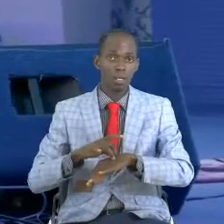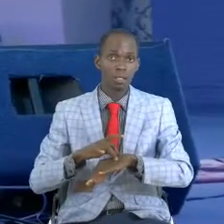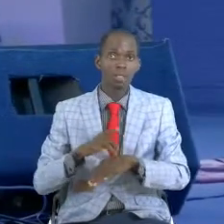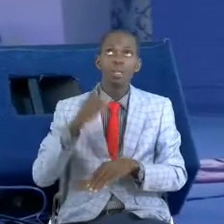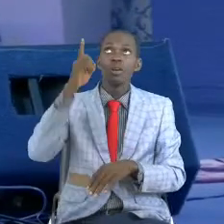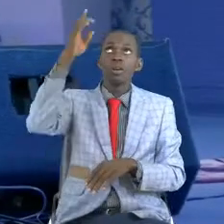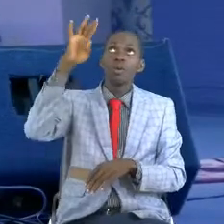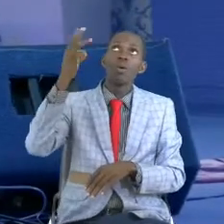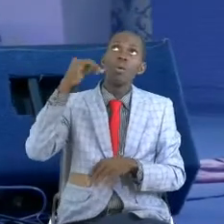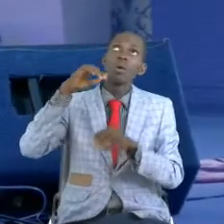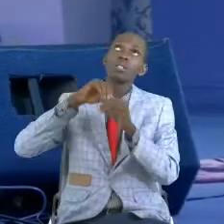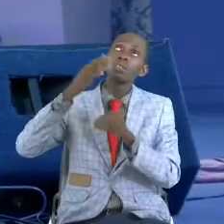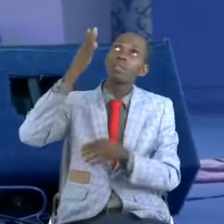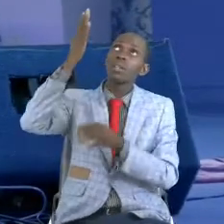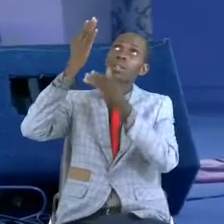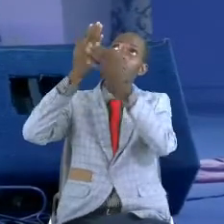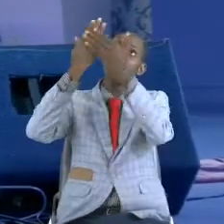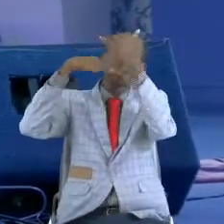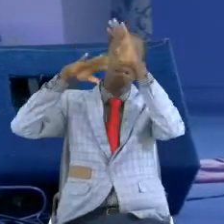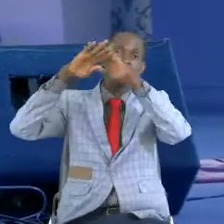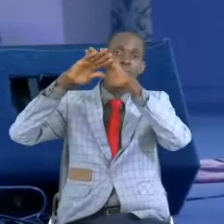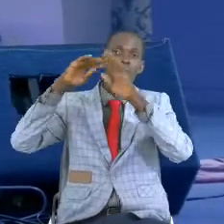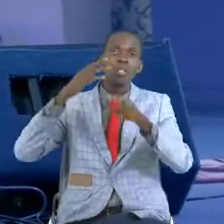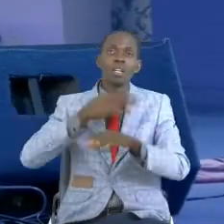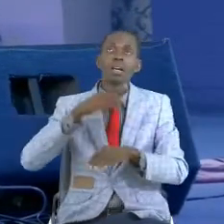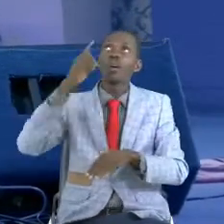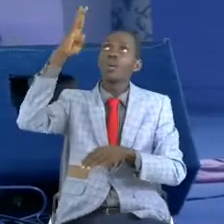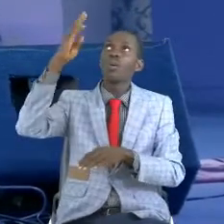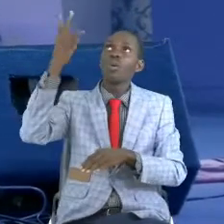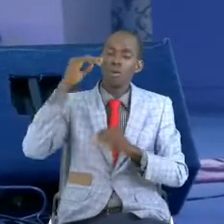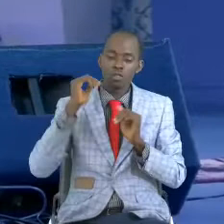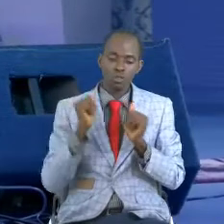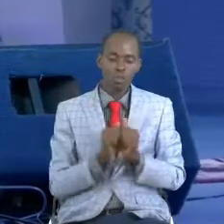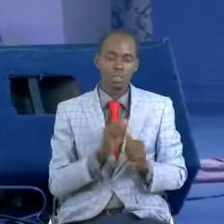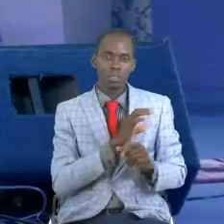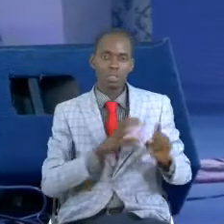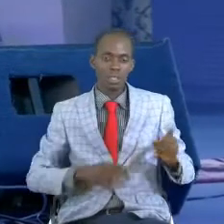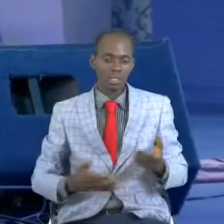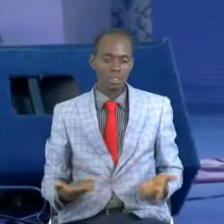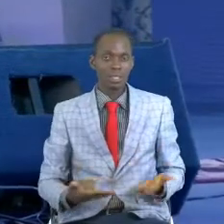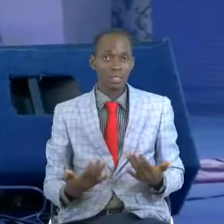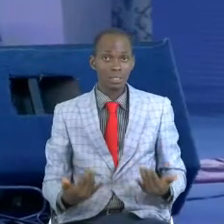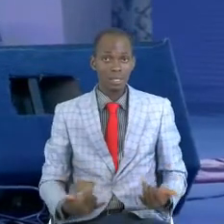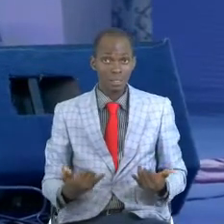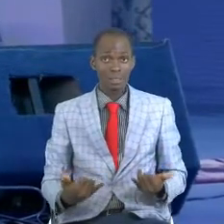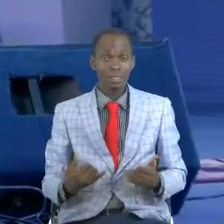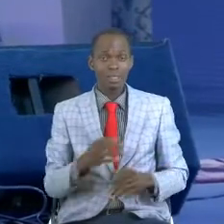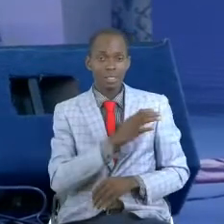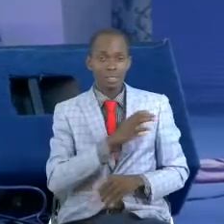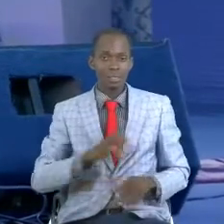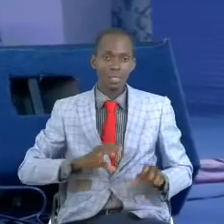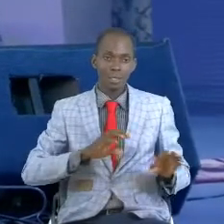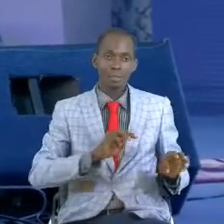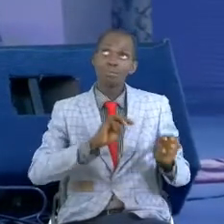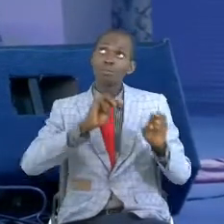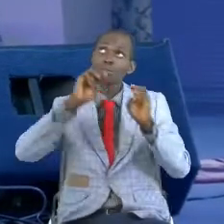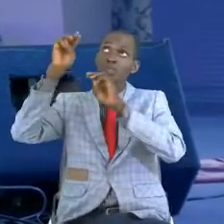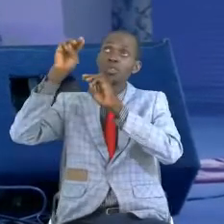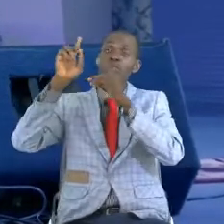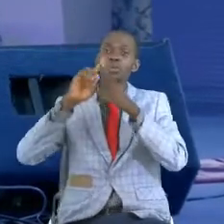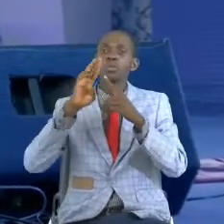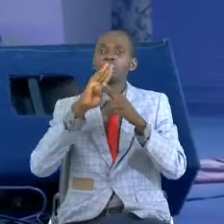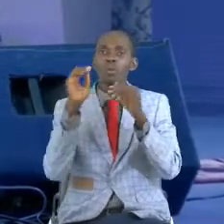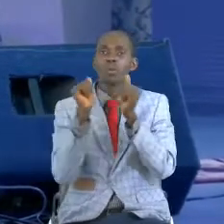heaven and God was with him. Now he's gone to be with the heavenly Father.